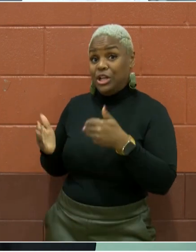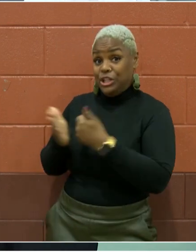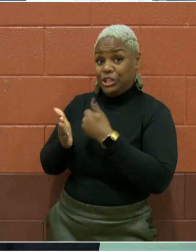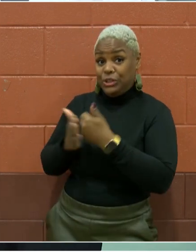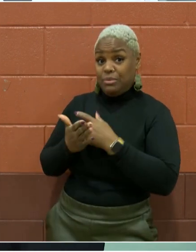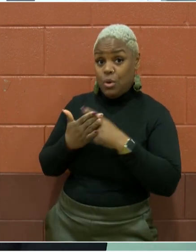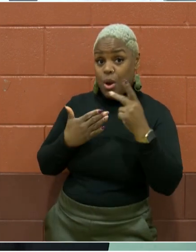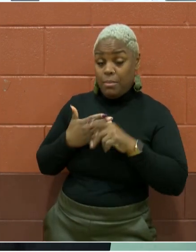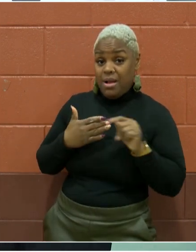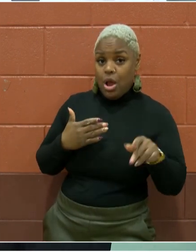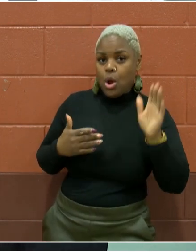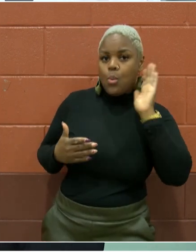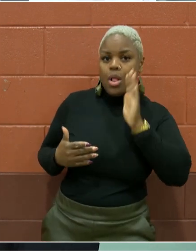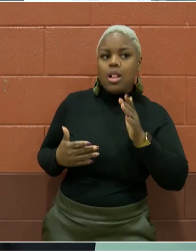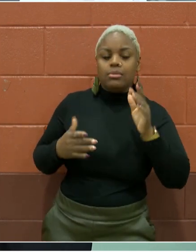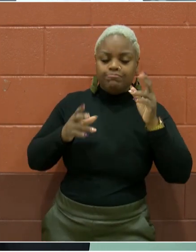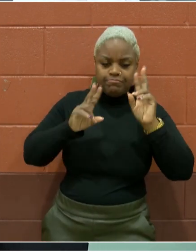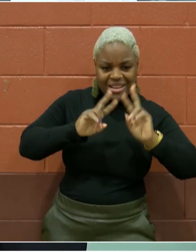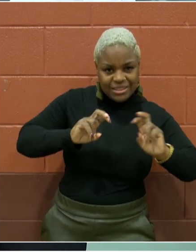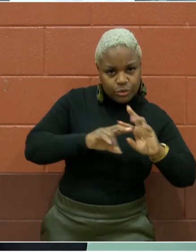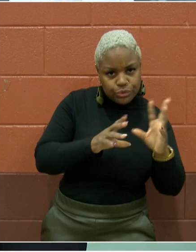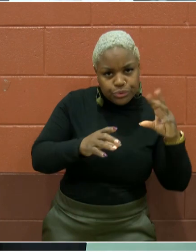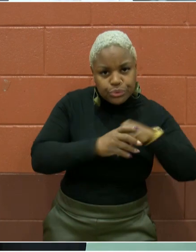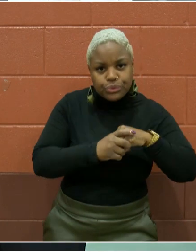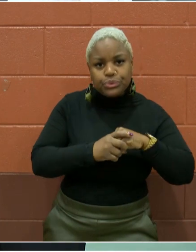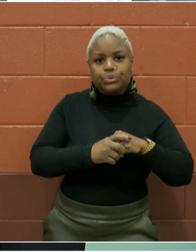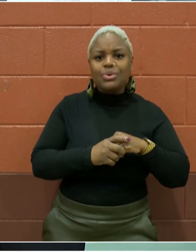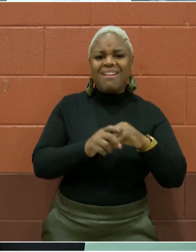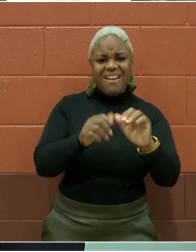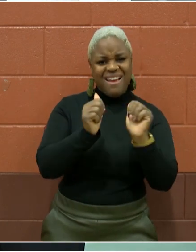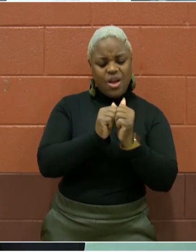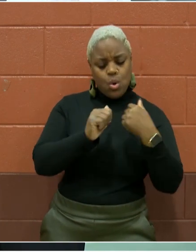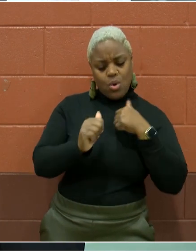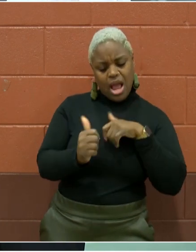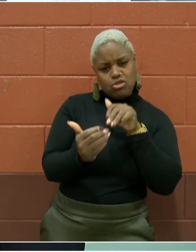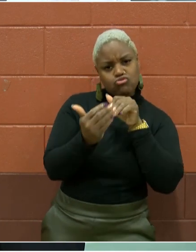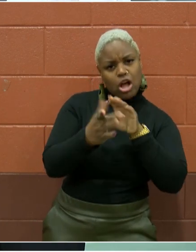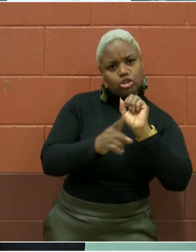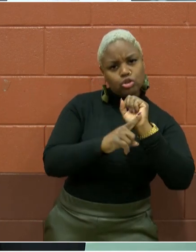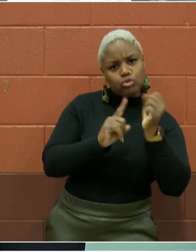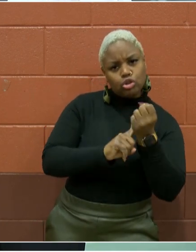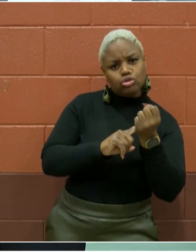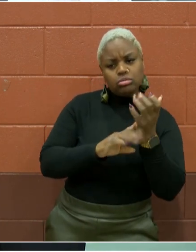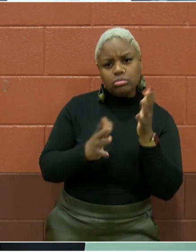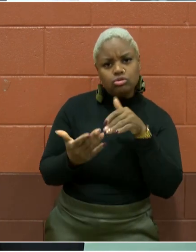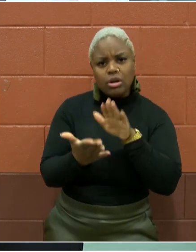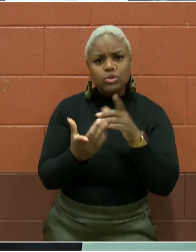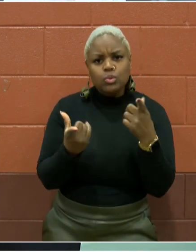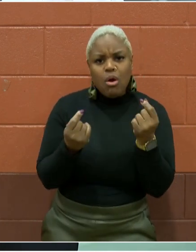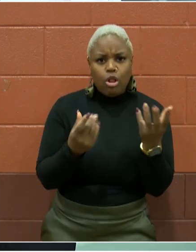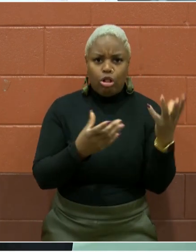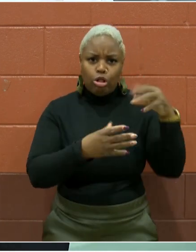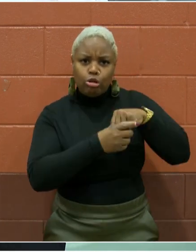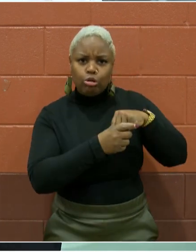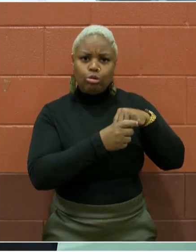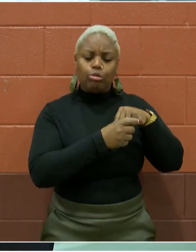tactics, the communication, the integration of the, I'm sorry? Oh, of the training that